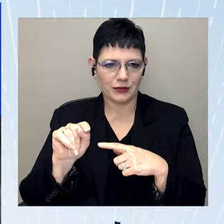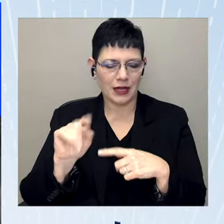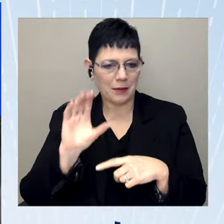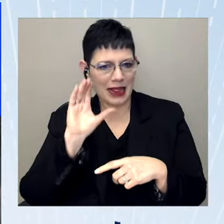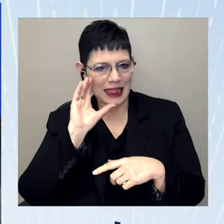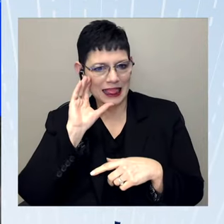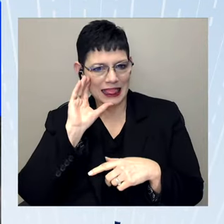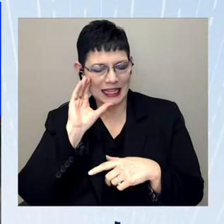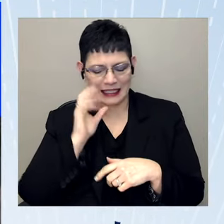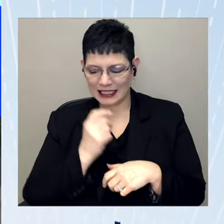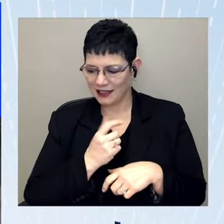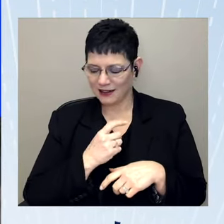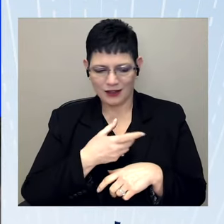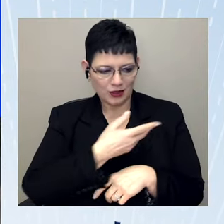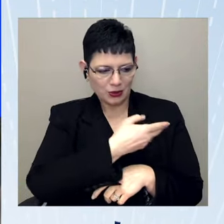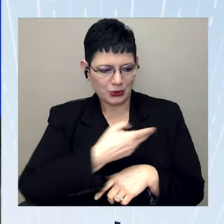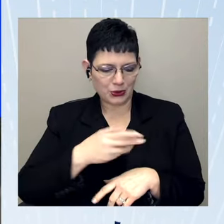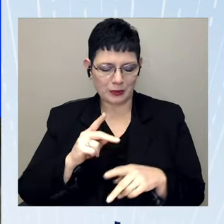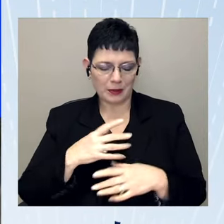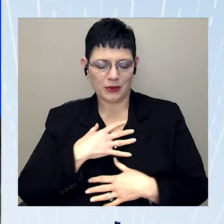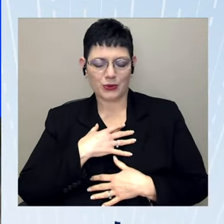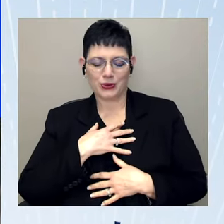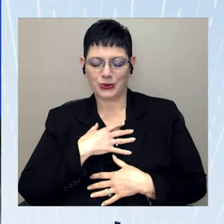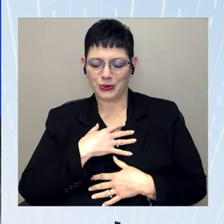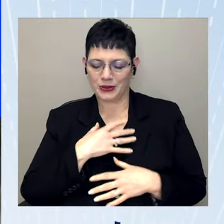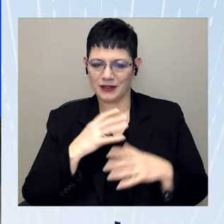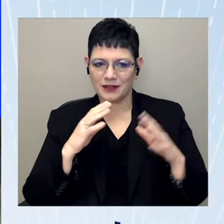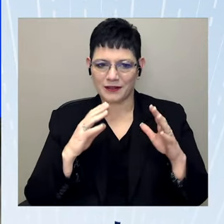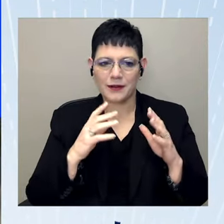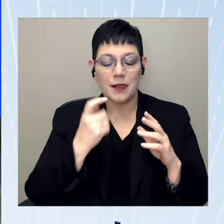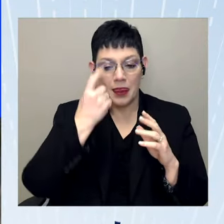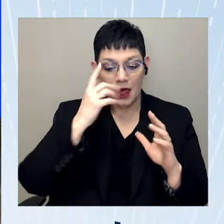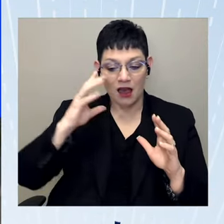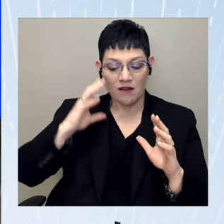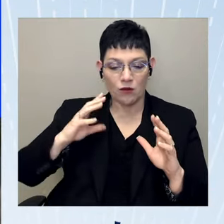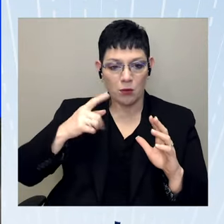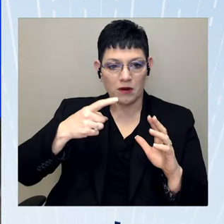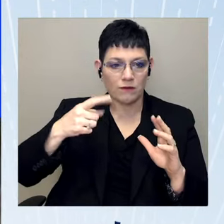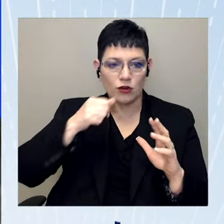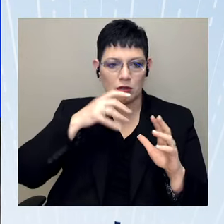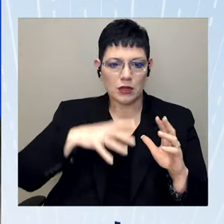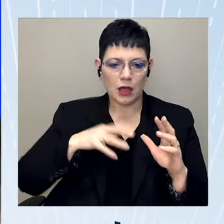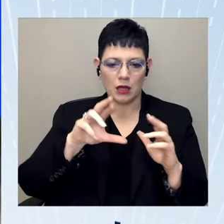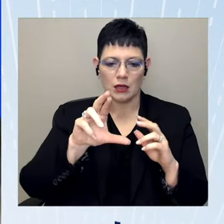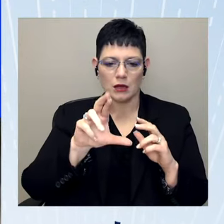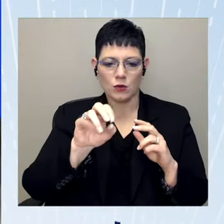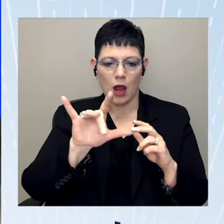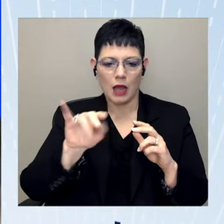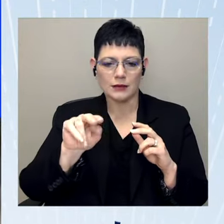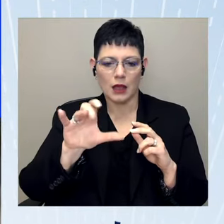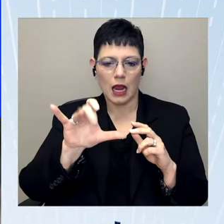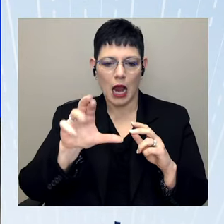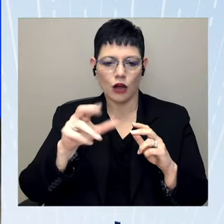powerhouses speak, I got to start off with this. Former First Lady Rosalynn Carter said there's only four types of people in this world. Those who